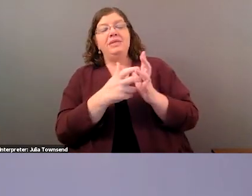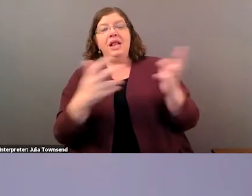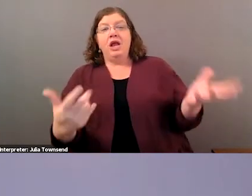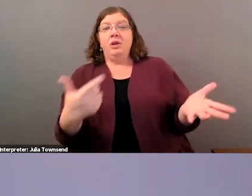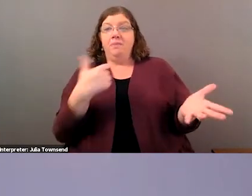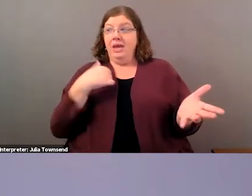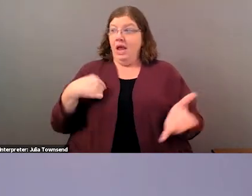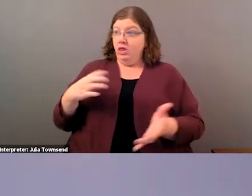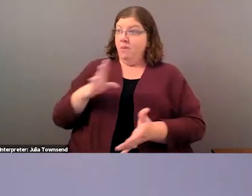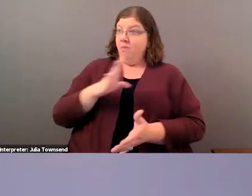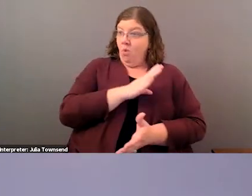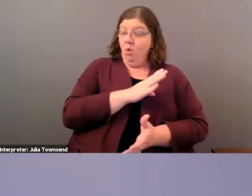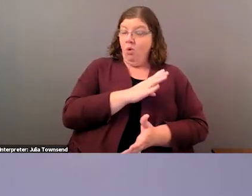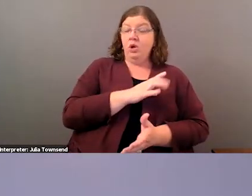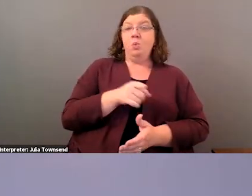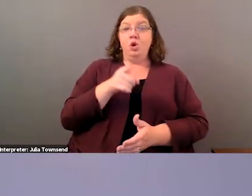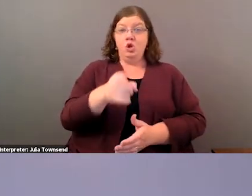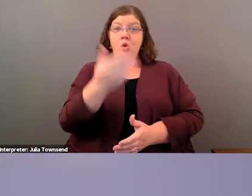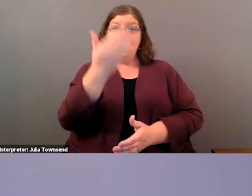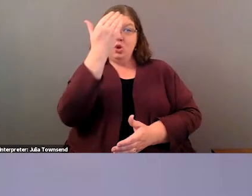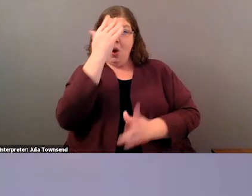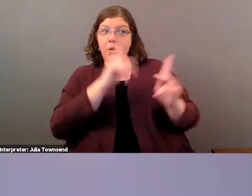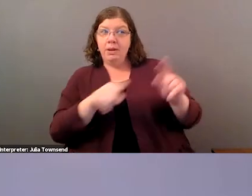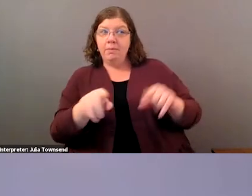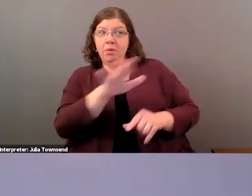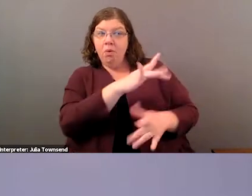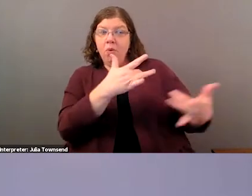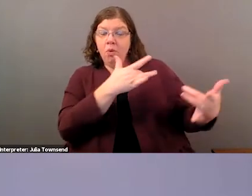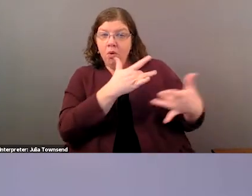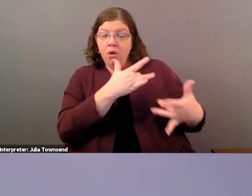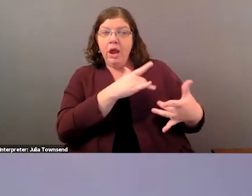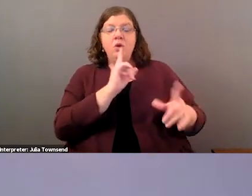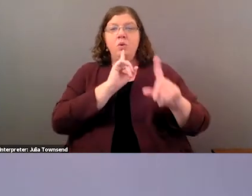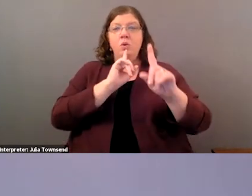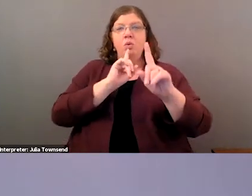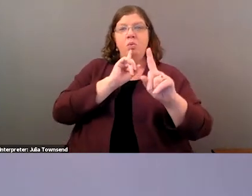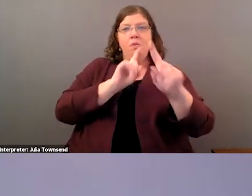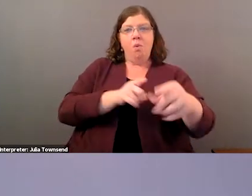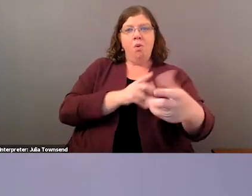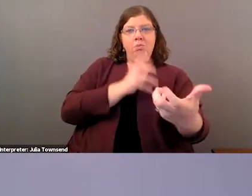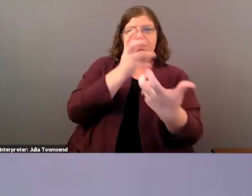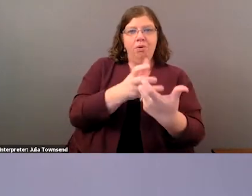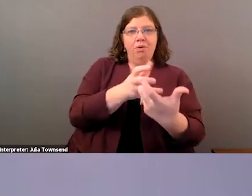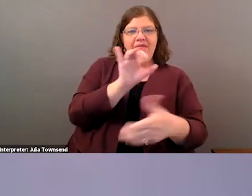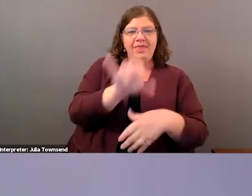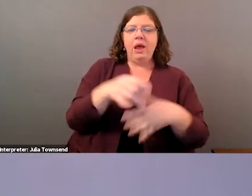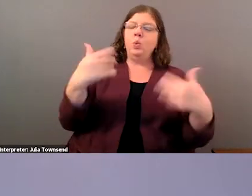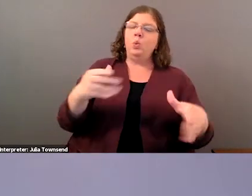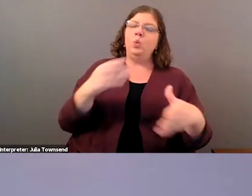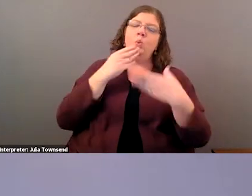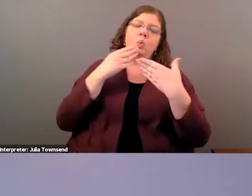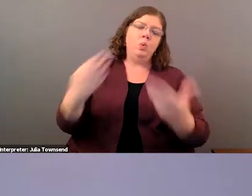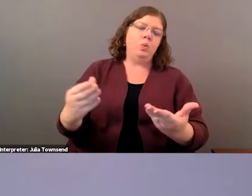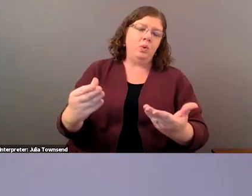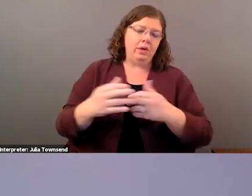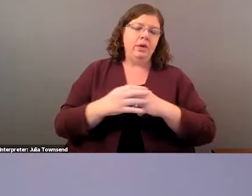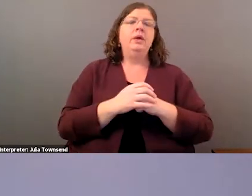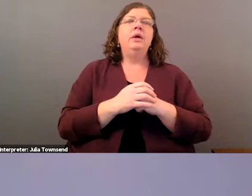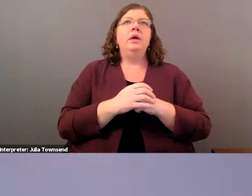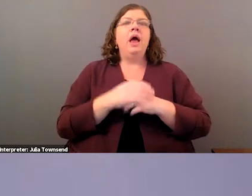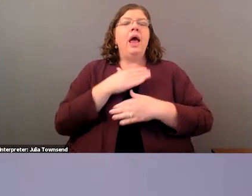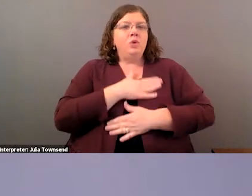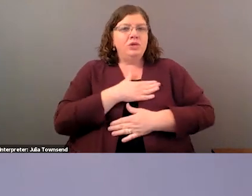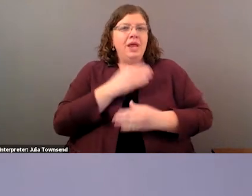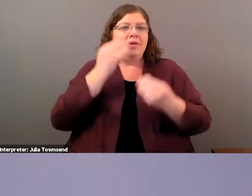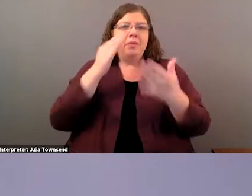know what's on people's minds, that you're really responsive. I totally appreciated the information about